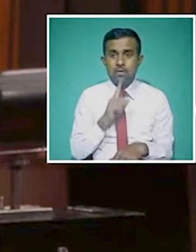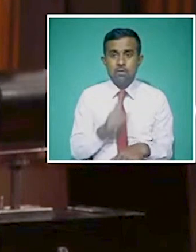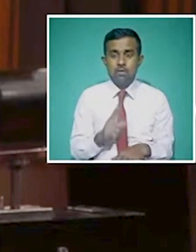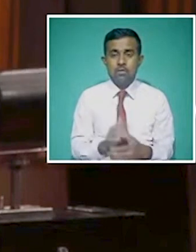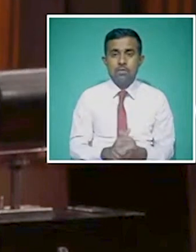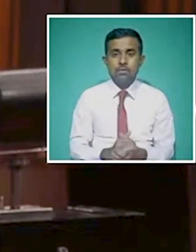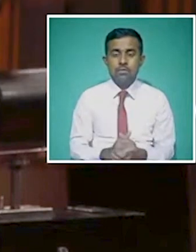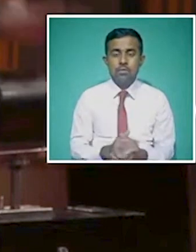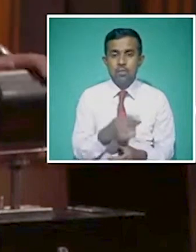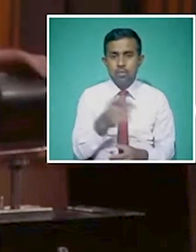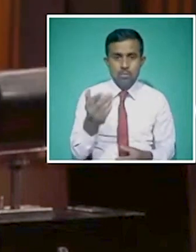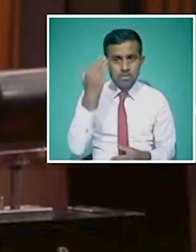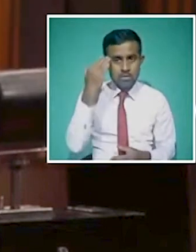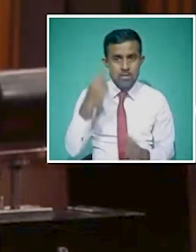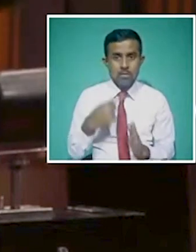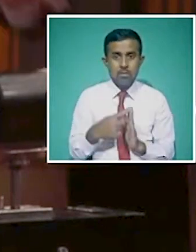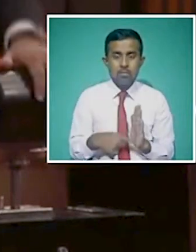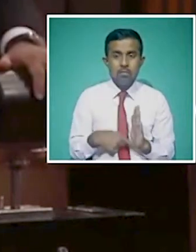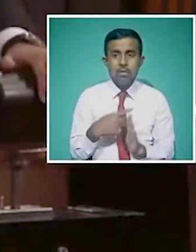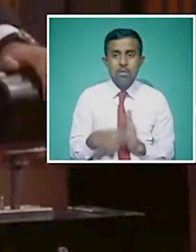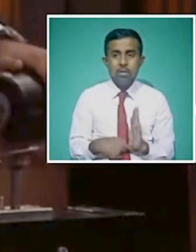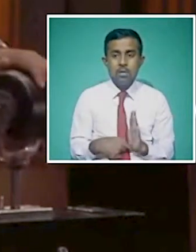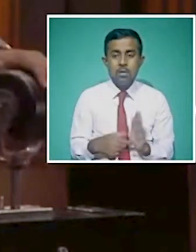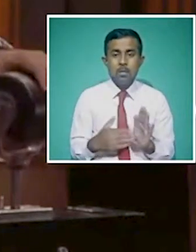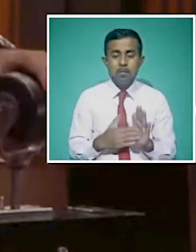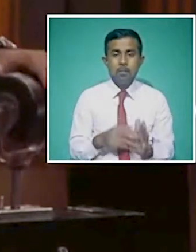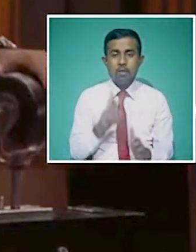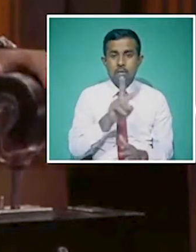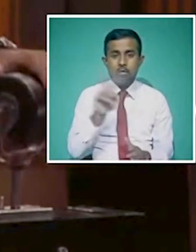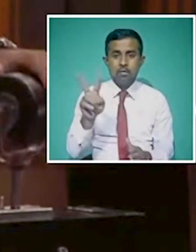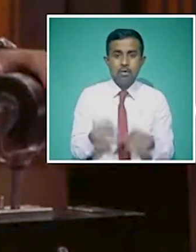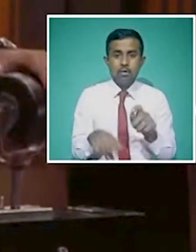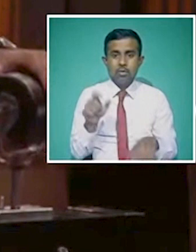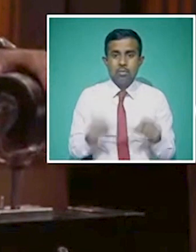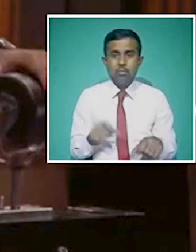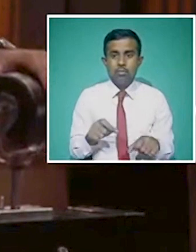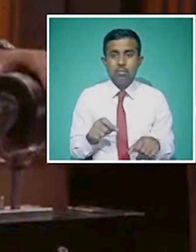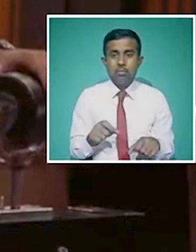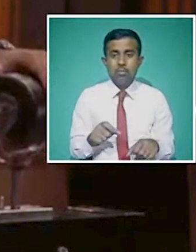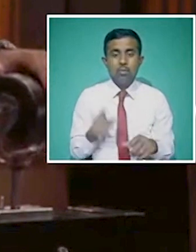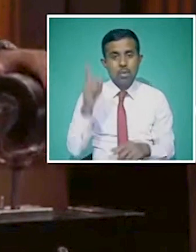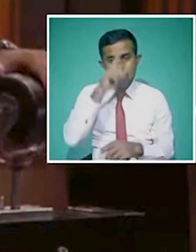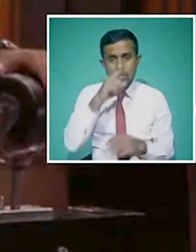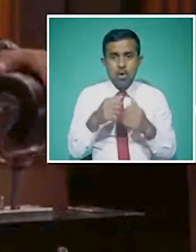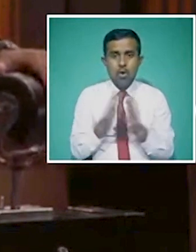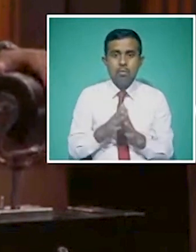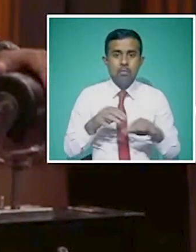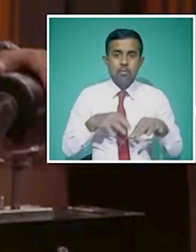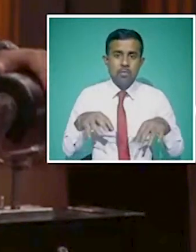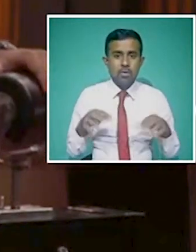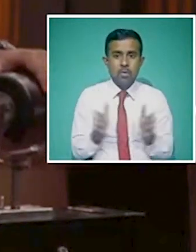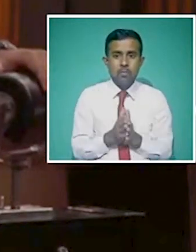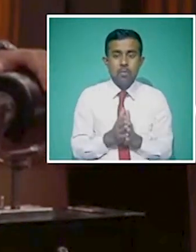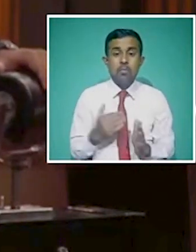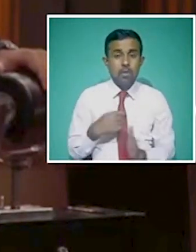as Sri Lankans, 22 million people, we might be divided on ethnicity and religion and all that. But when it comes to Sri Lanka, we will